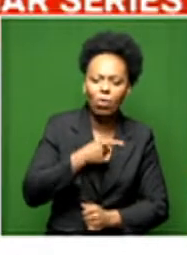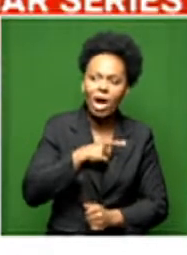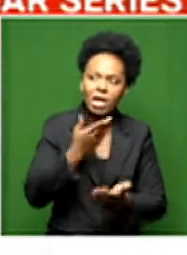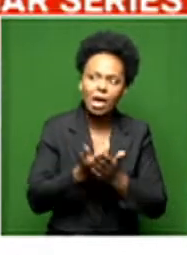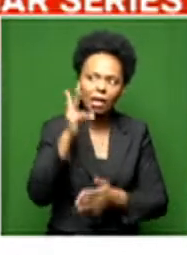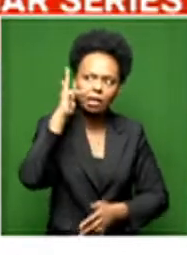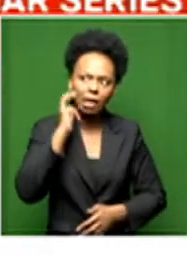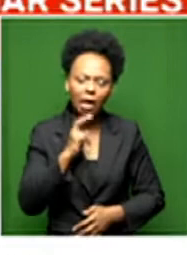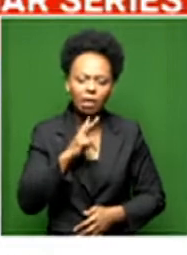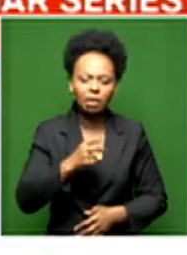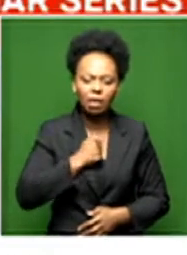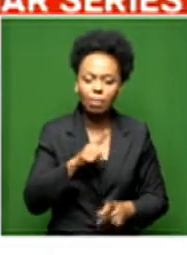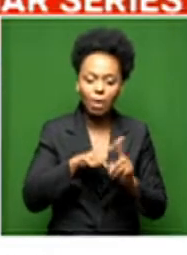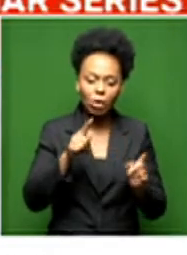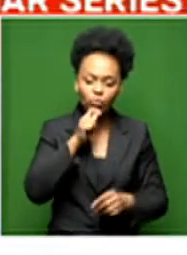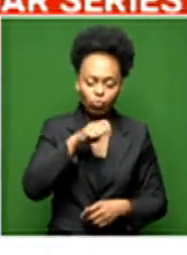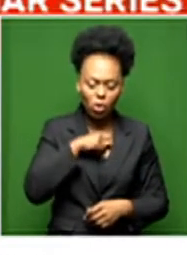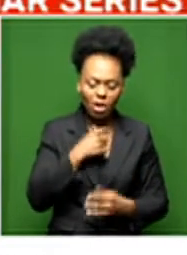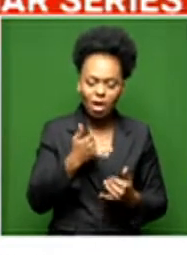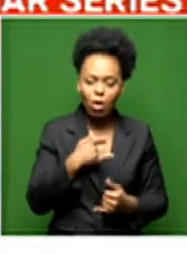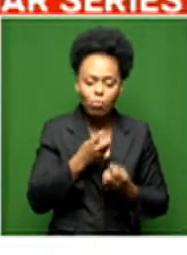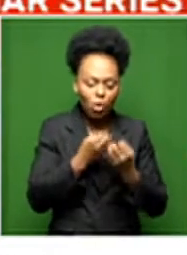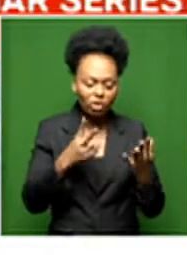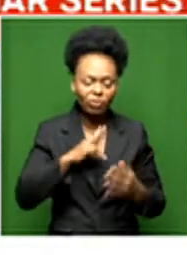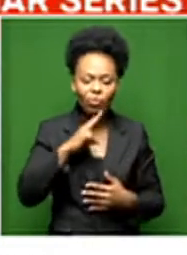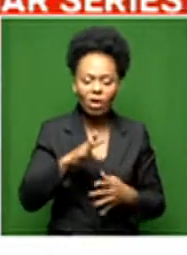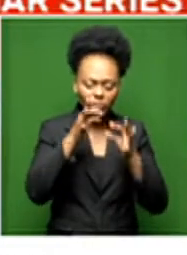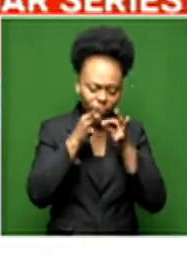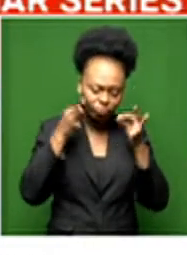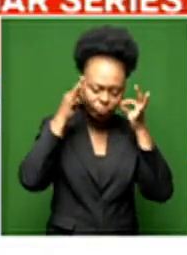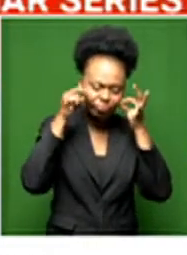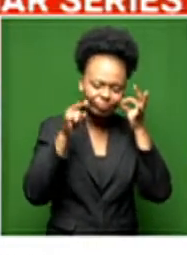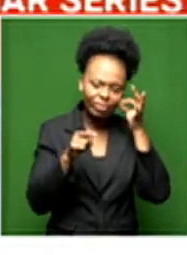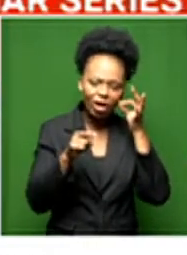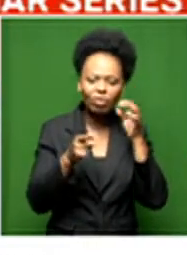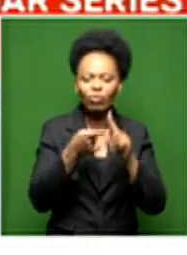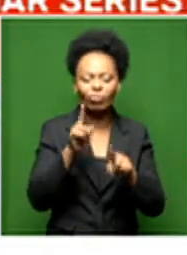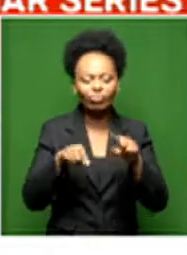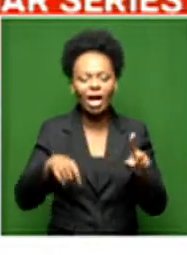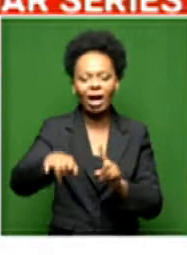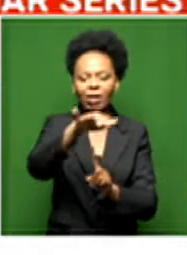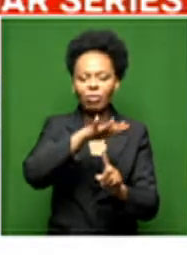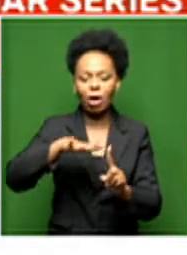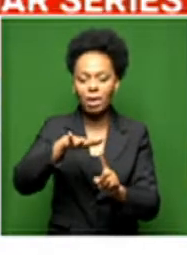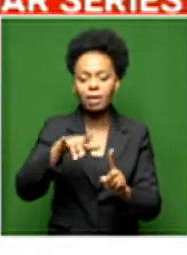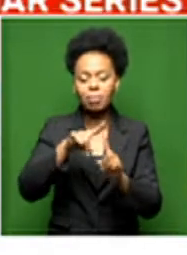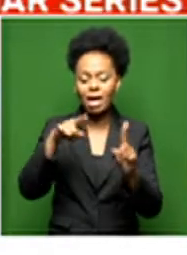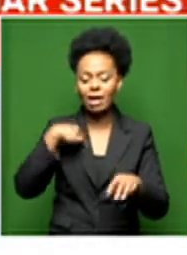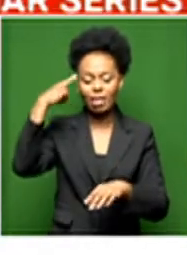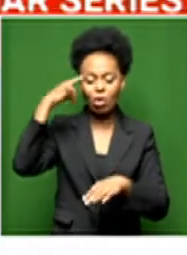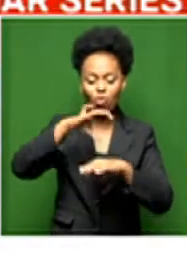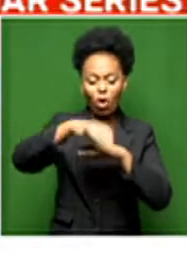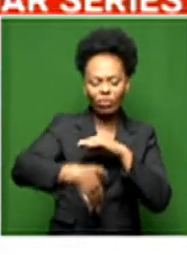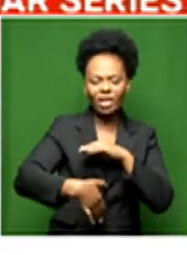moment, we are silenced by many forces. And I think this conference is going to expose